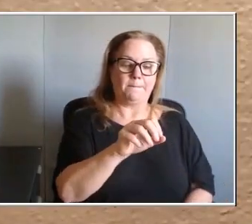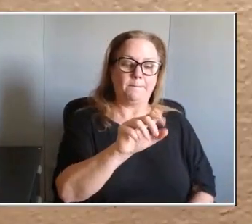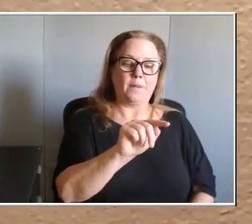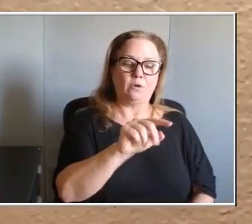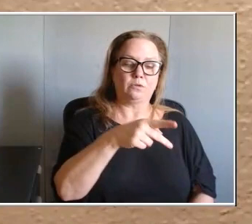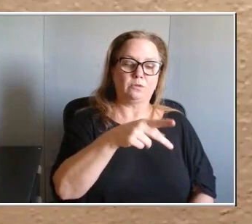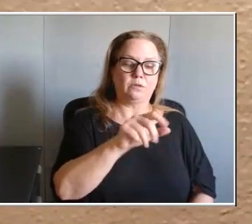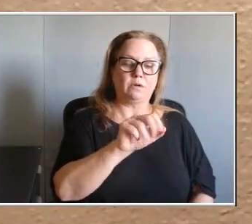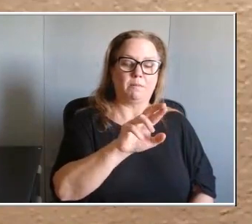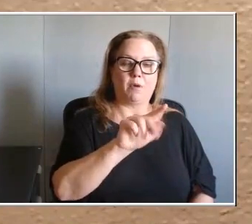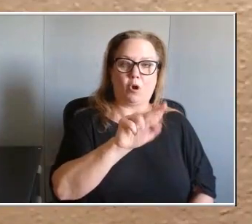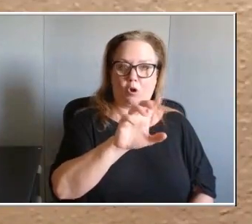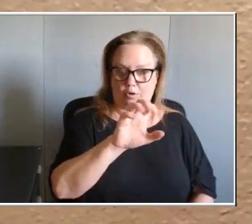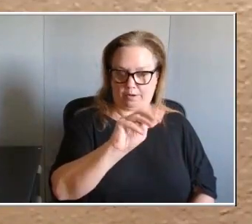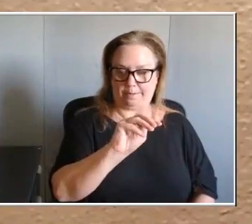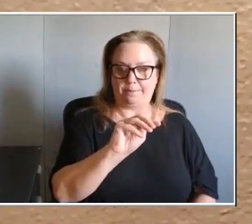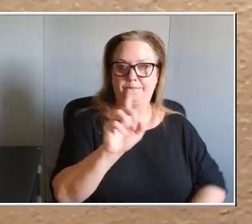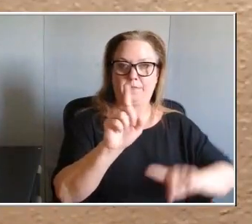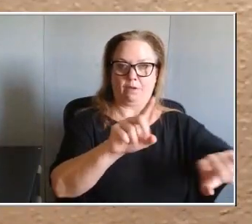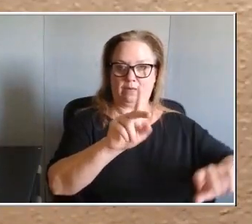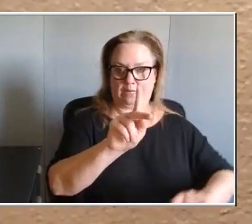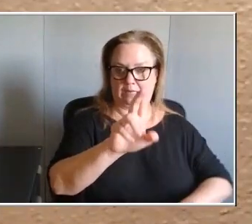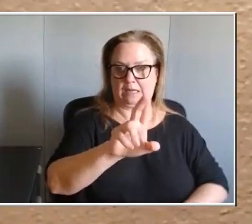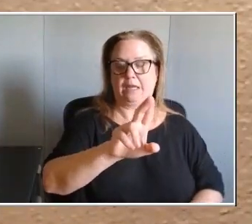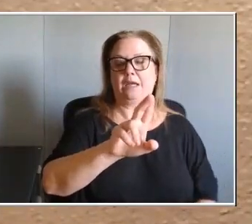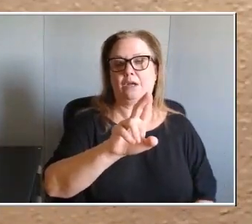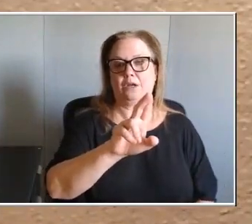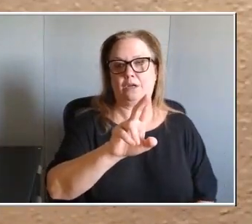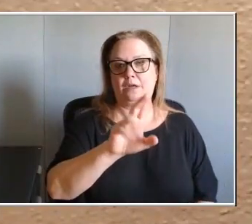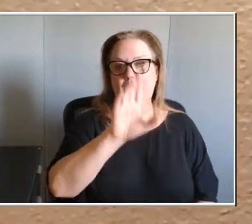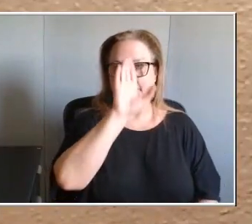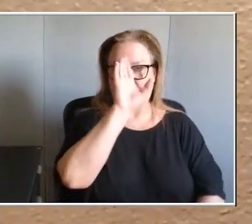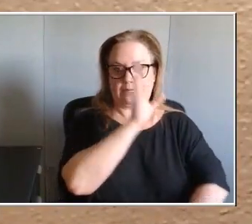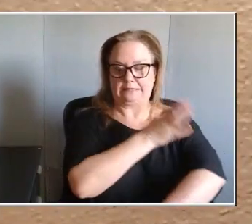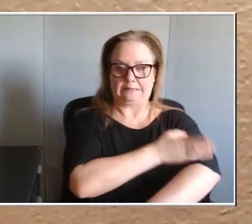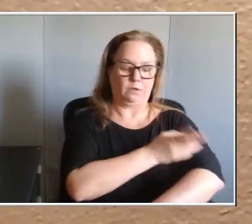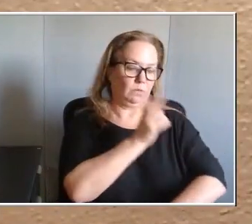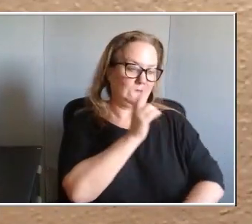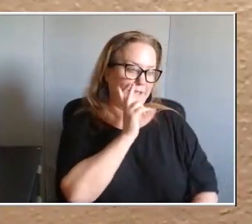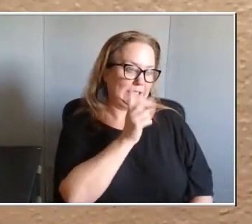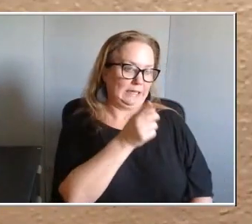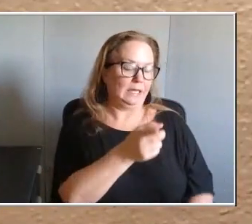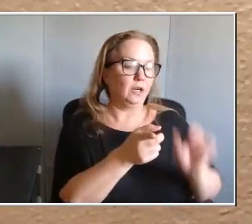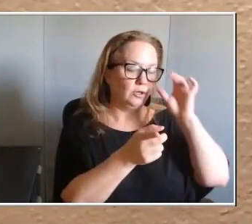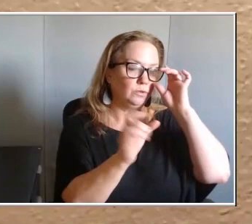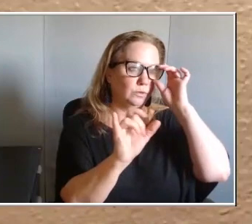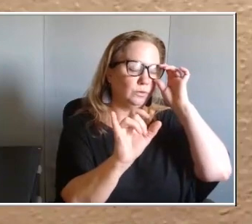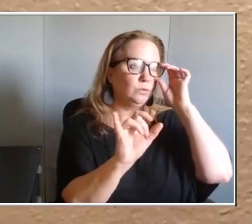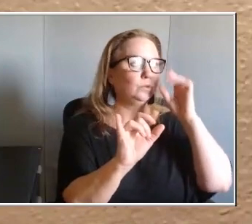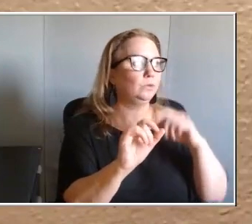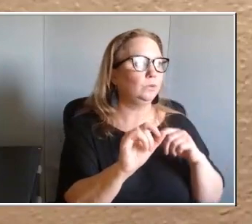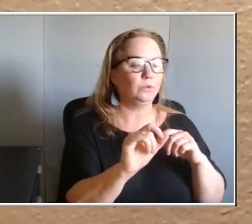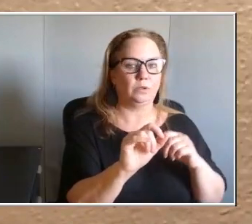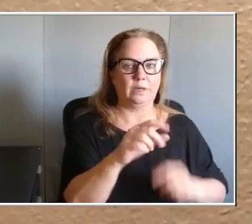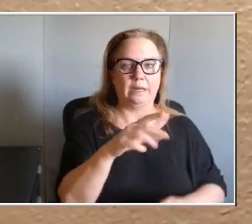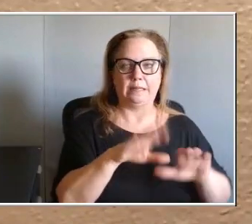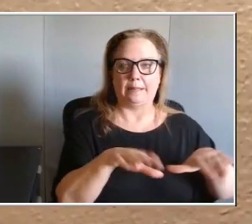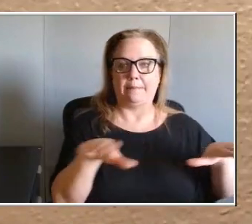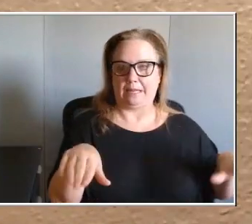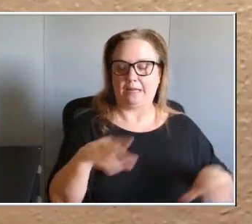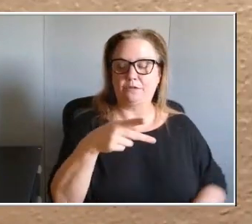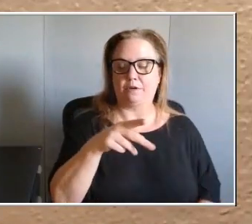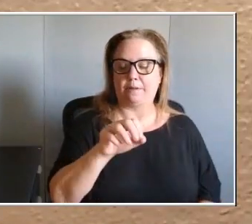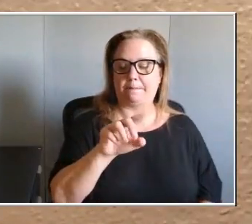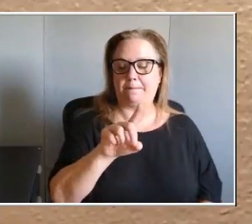postpartum. I did go up to KU, and then my son was being seen there in the pediatrics.